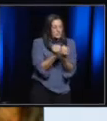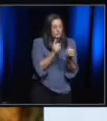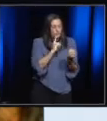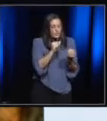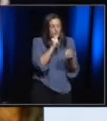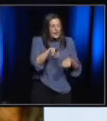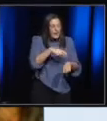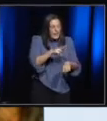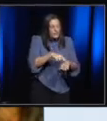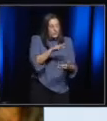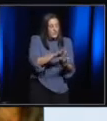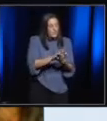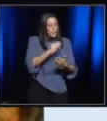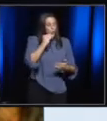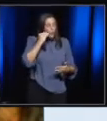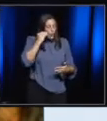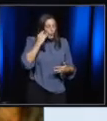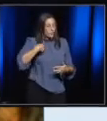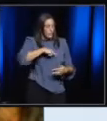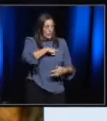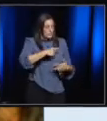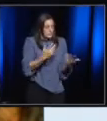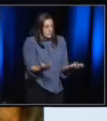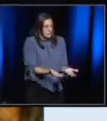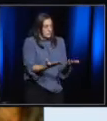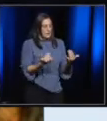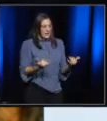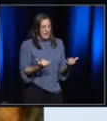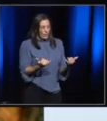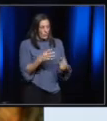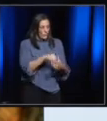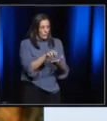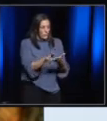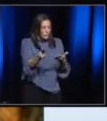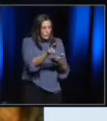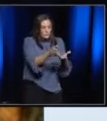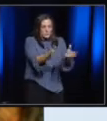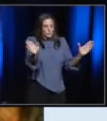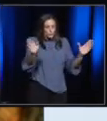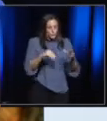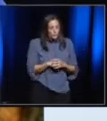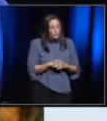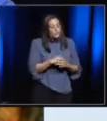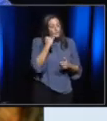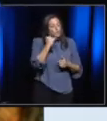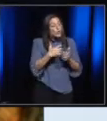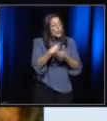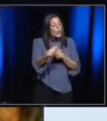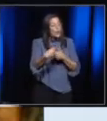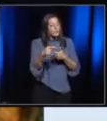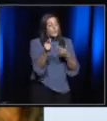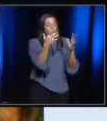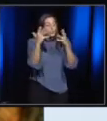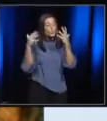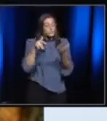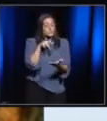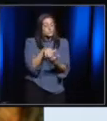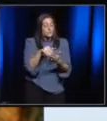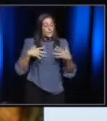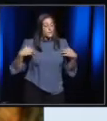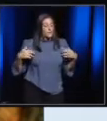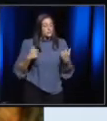a natural academic home for us in this area. So if you look at, if you go out in the forest and study monkeys and you publish a few